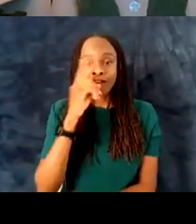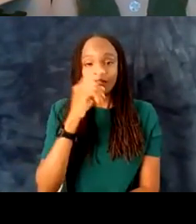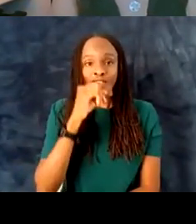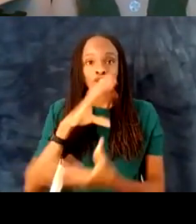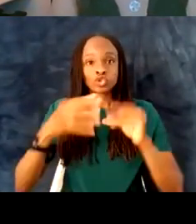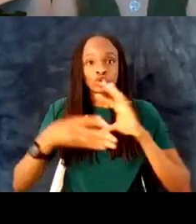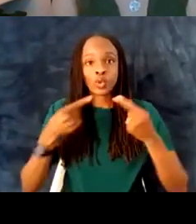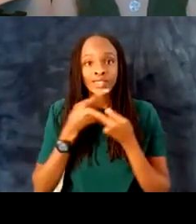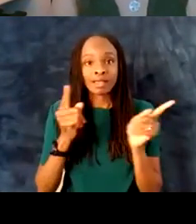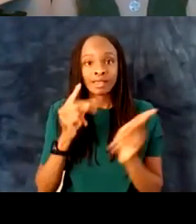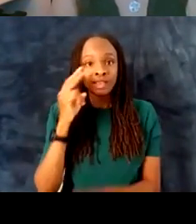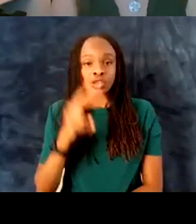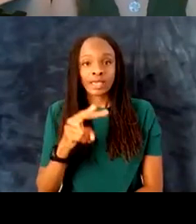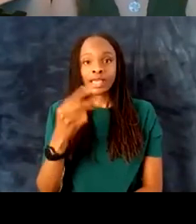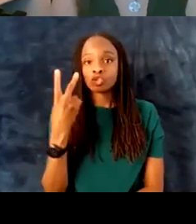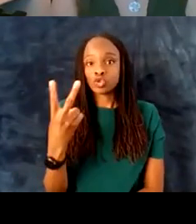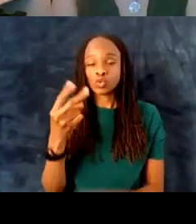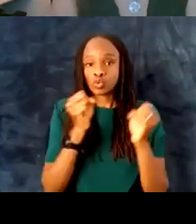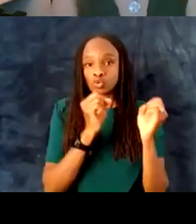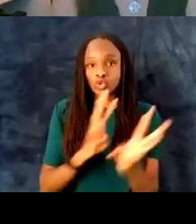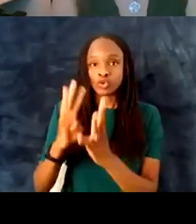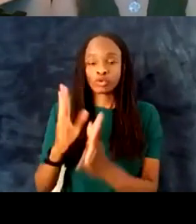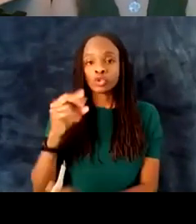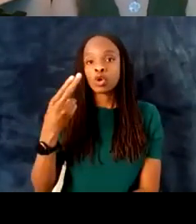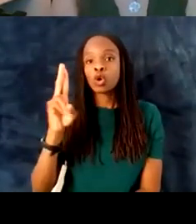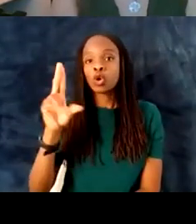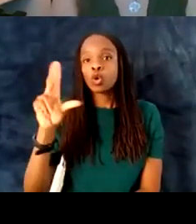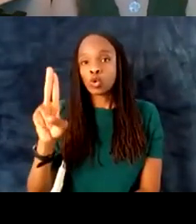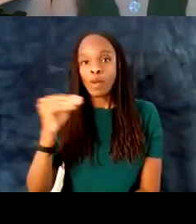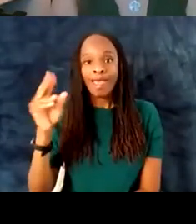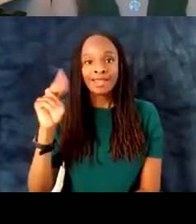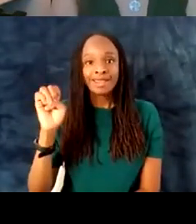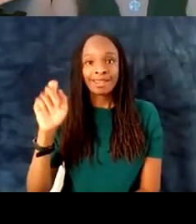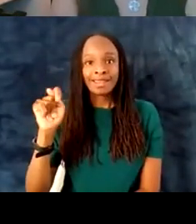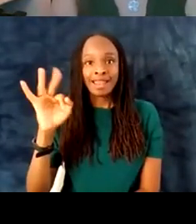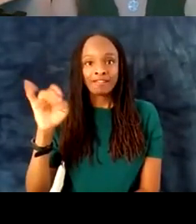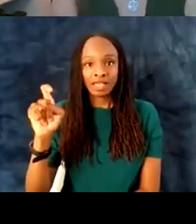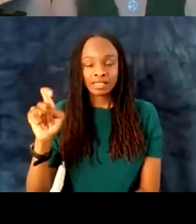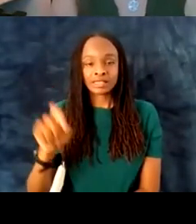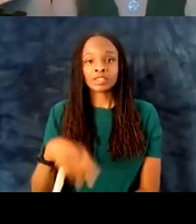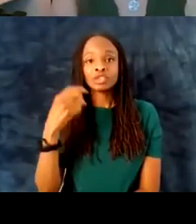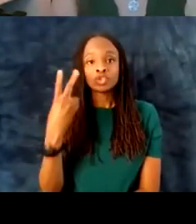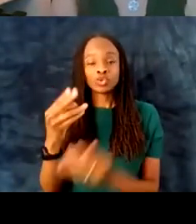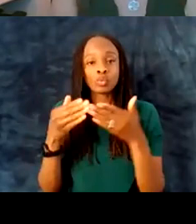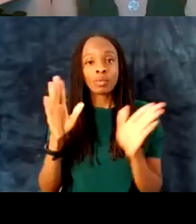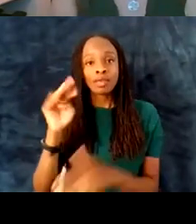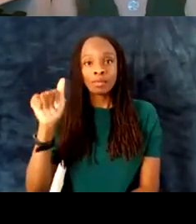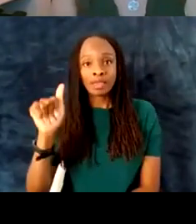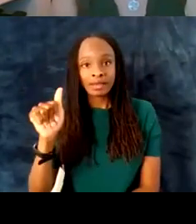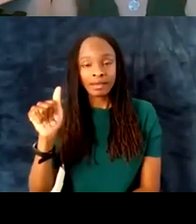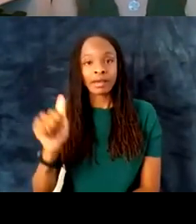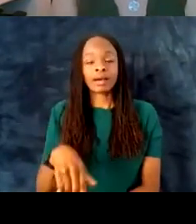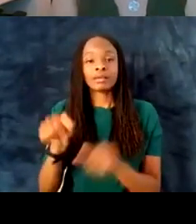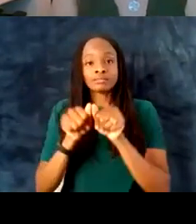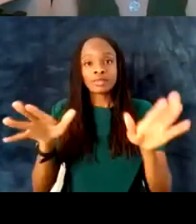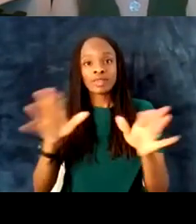storytelling. So we're looking at two streamers, Hulu and Netflix, two public media distributors,